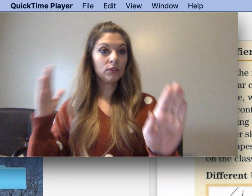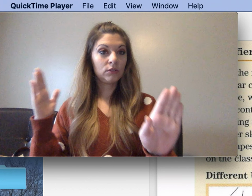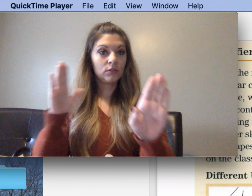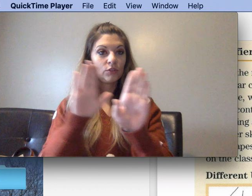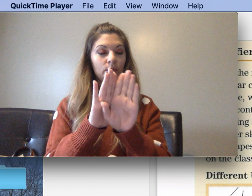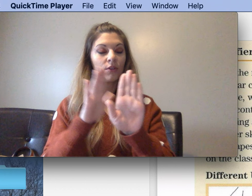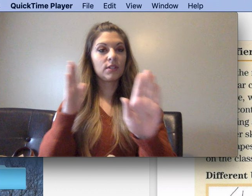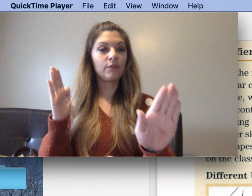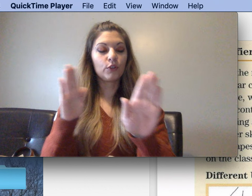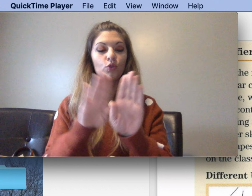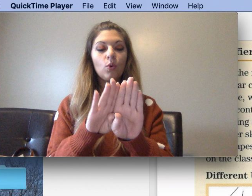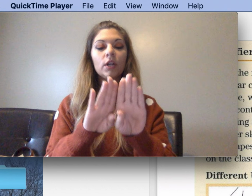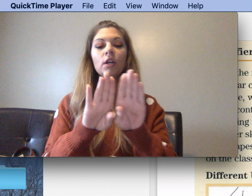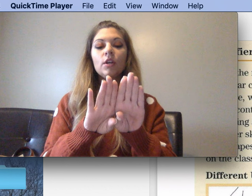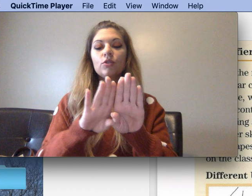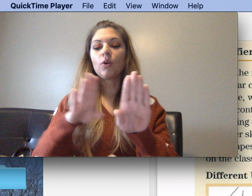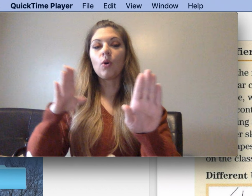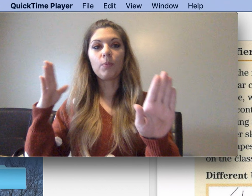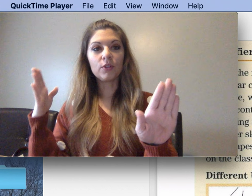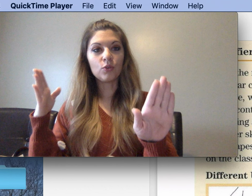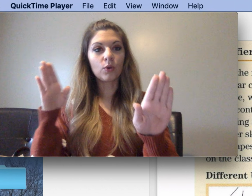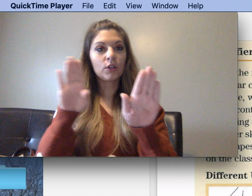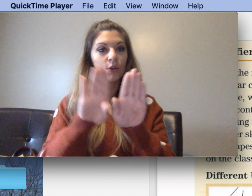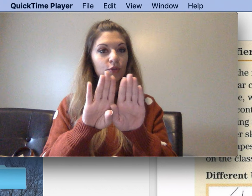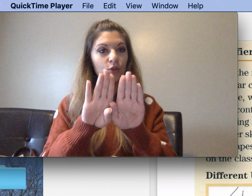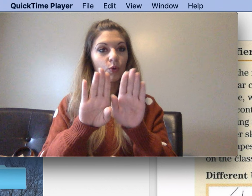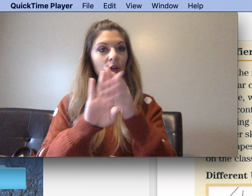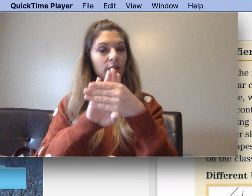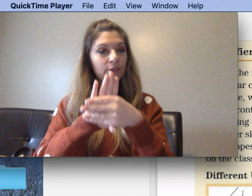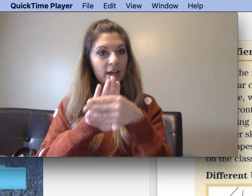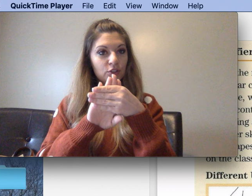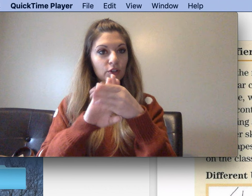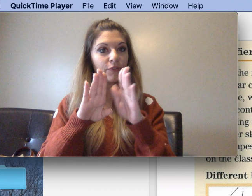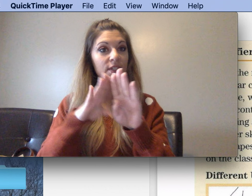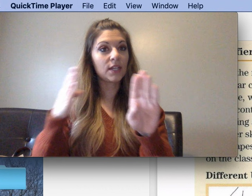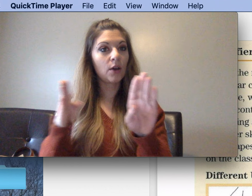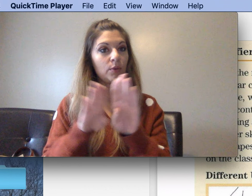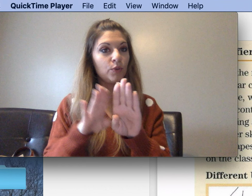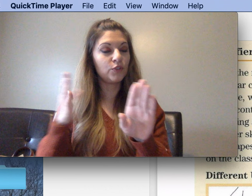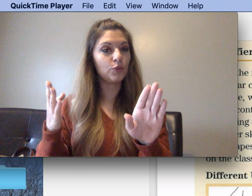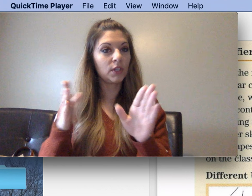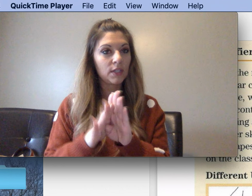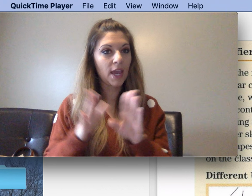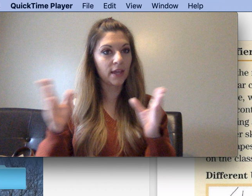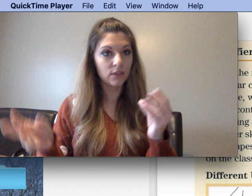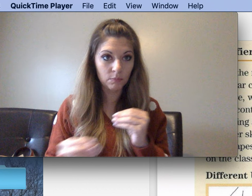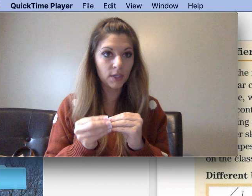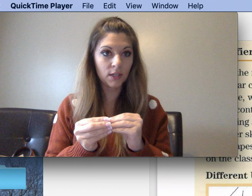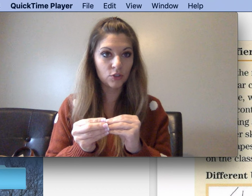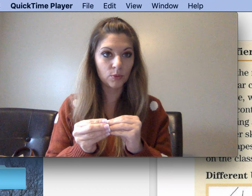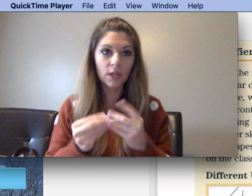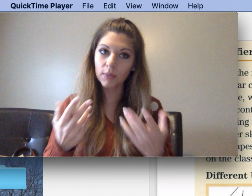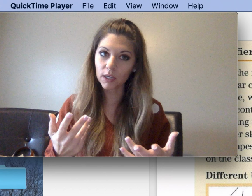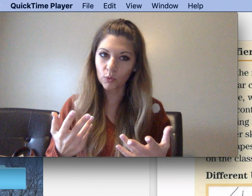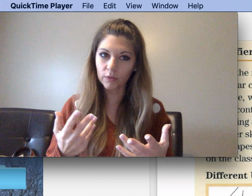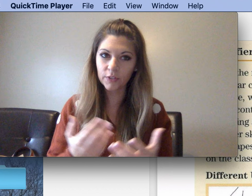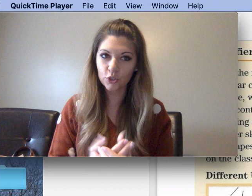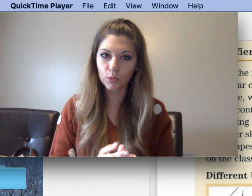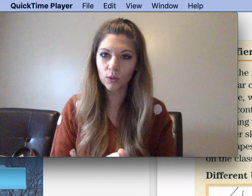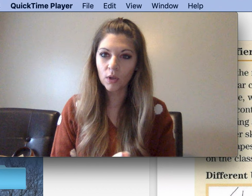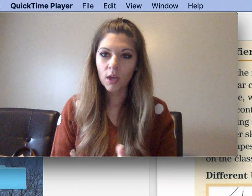Door, so we know the sign for door. So open the door, close the door, flat surface, and how it moves, you can add the meaning to it and make